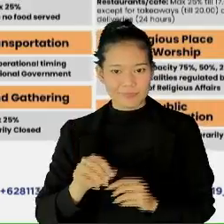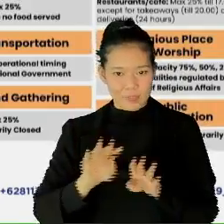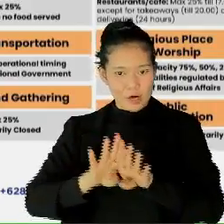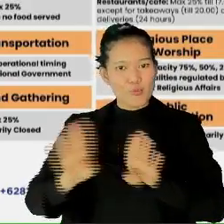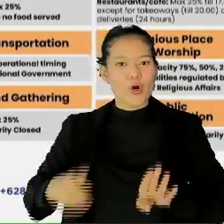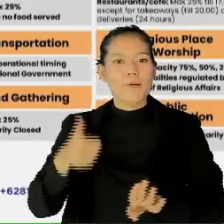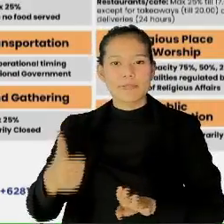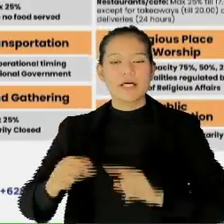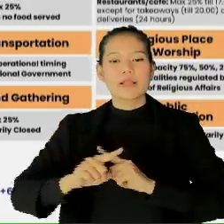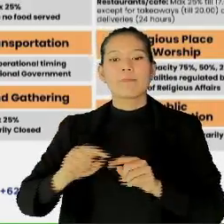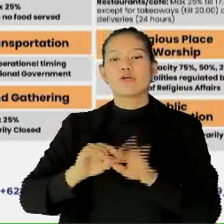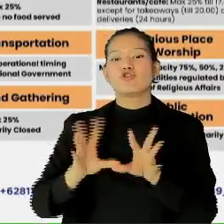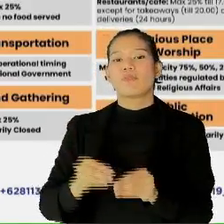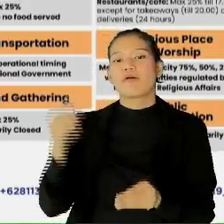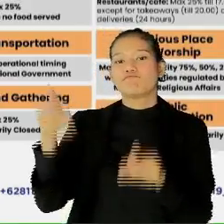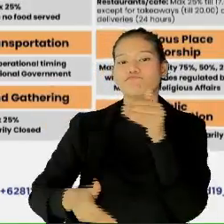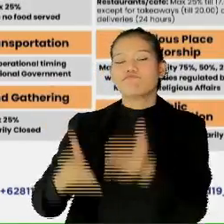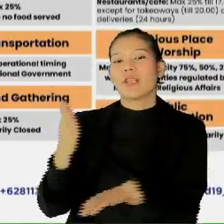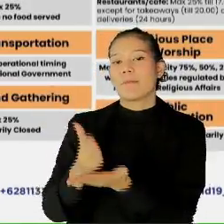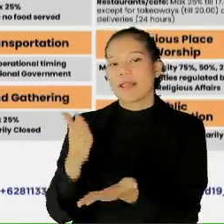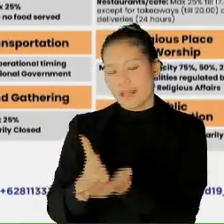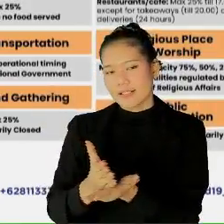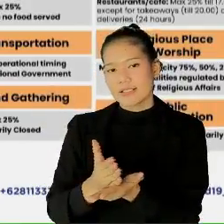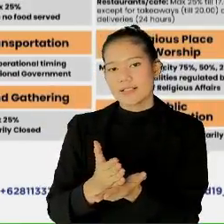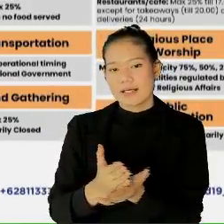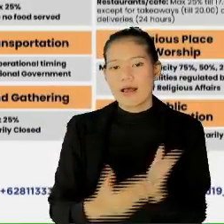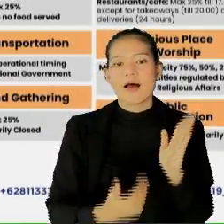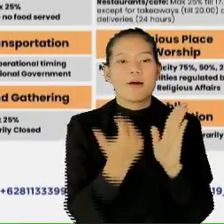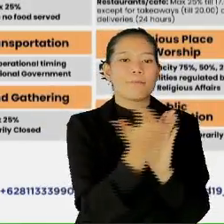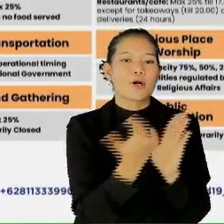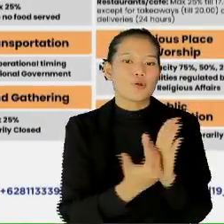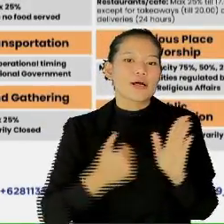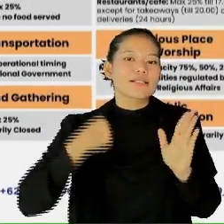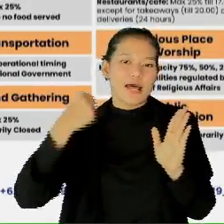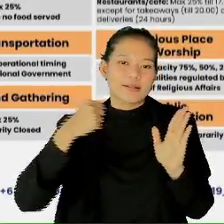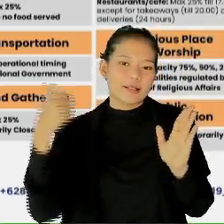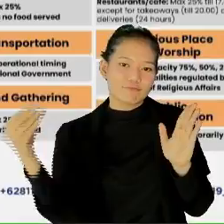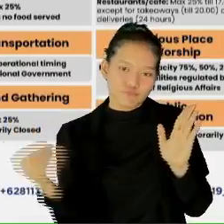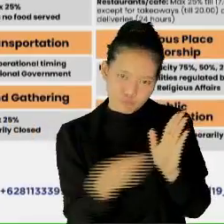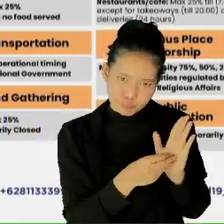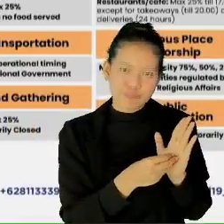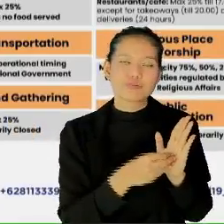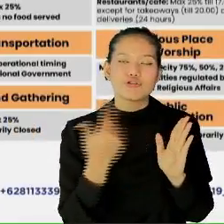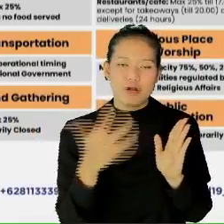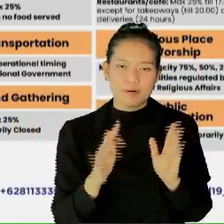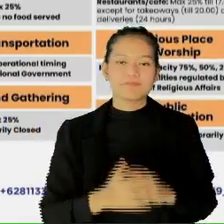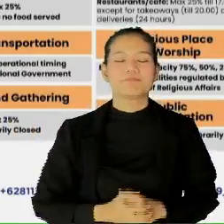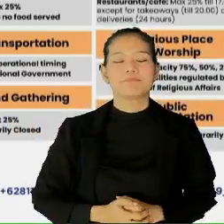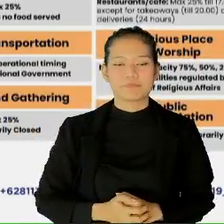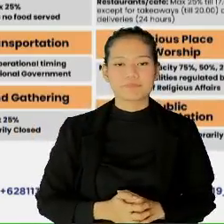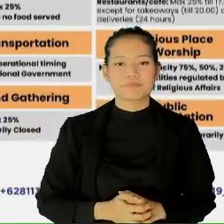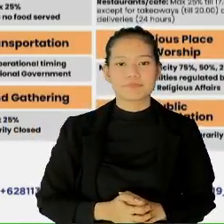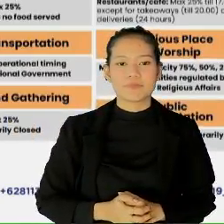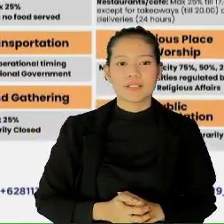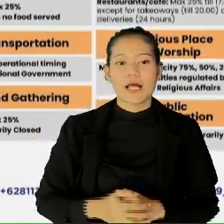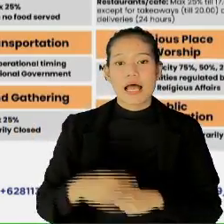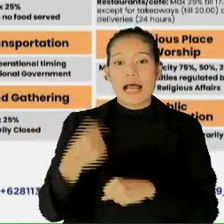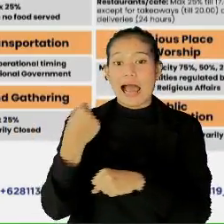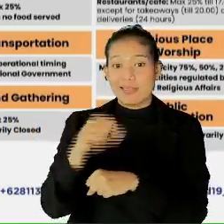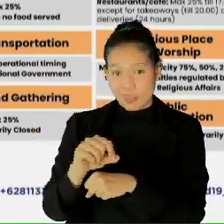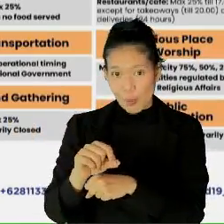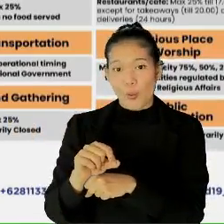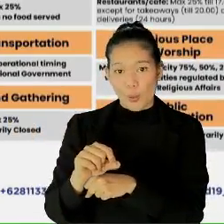capacity restrictions, and details of health protocols have been regulated. And office